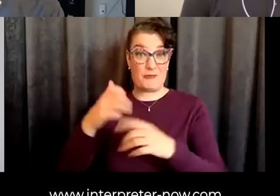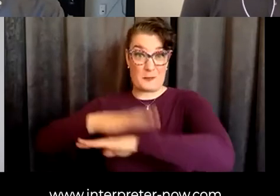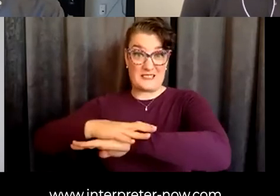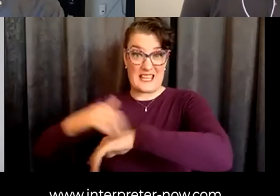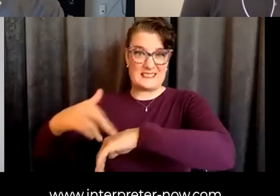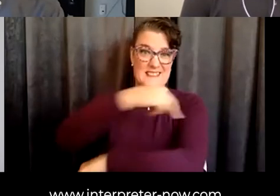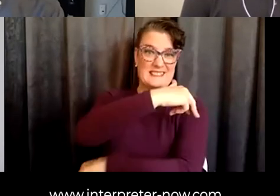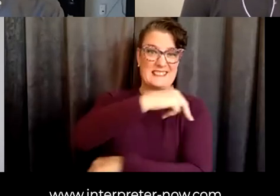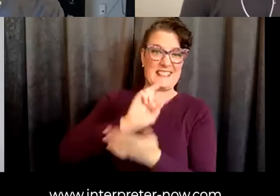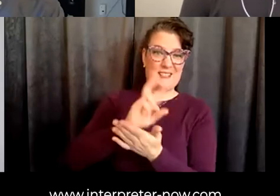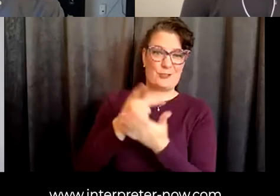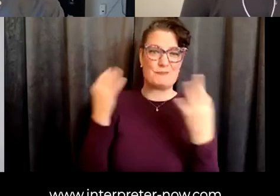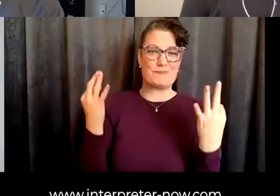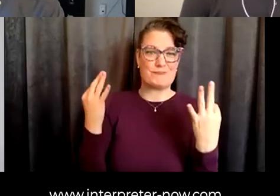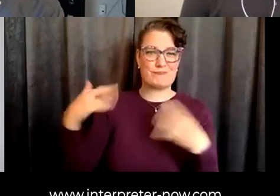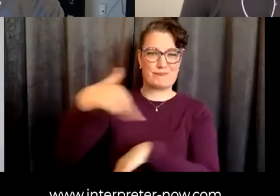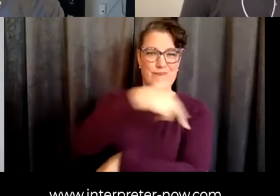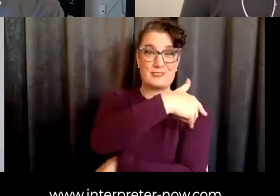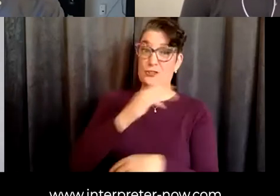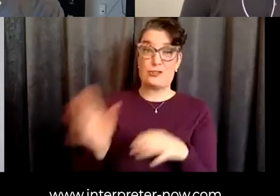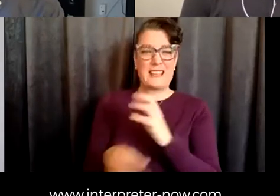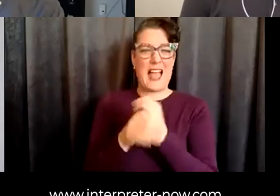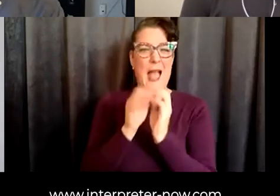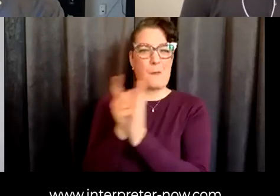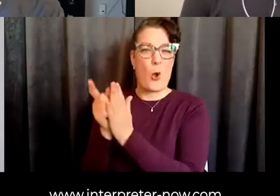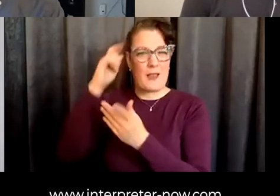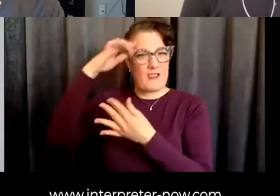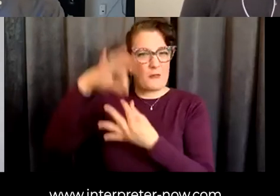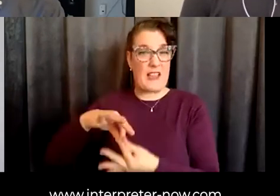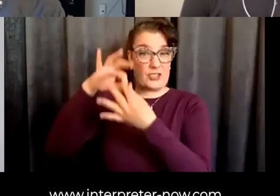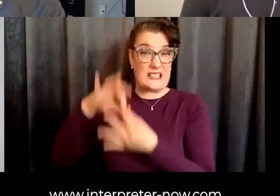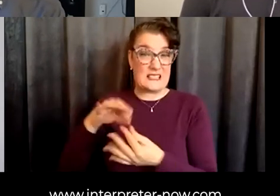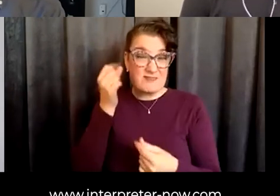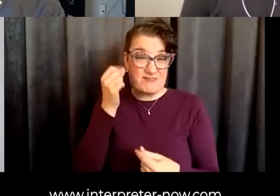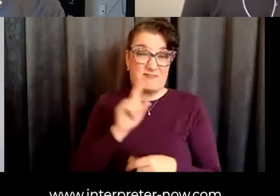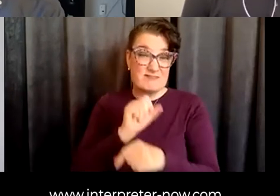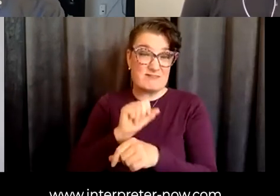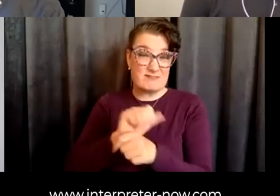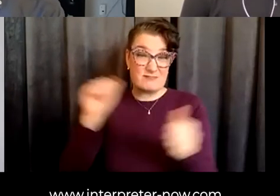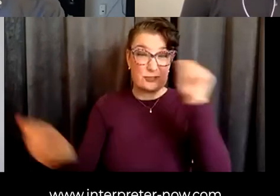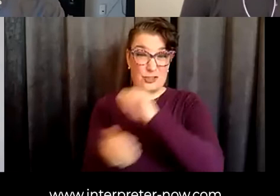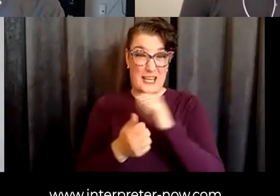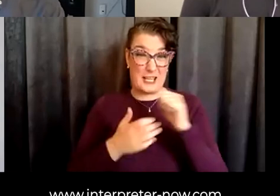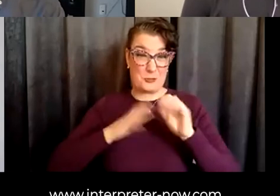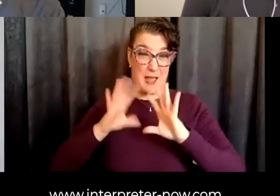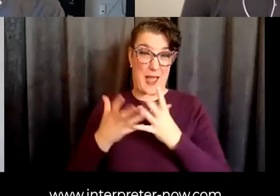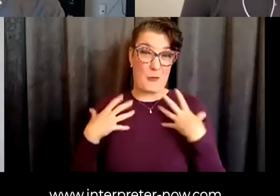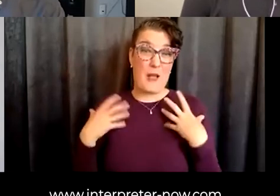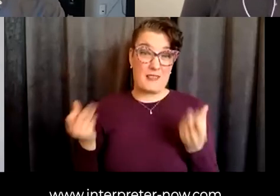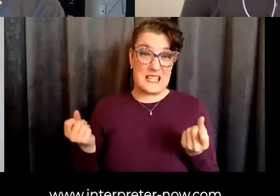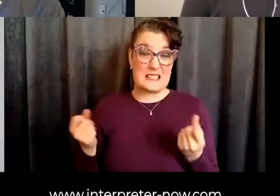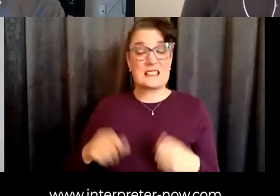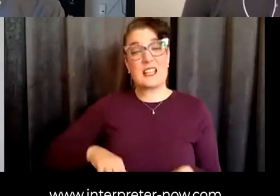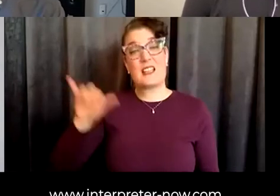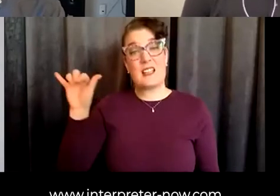in little moments of mindfulness that really fundamentally change my wellness. And then also, you